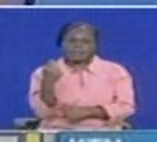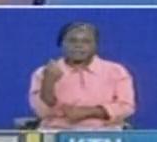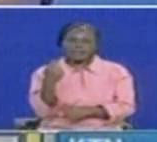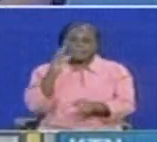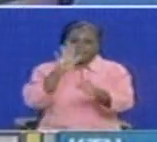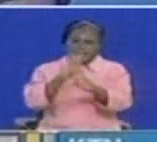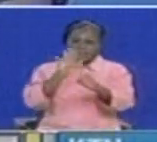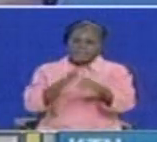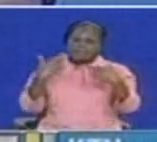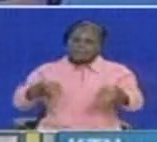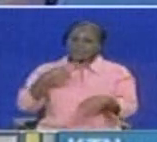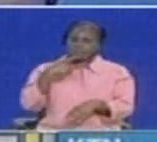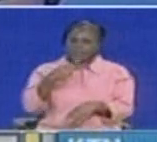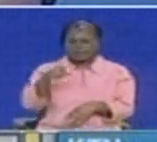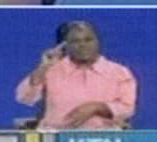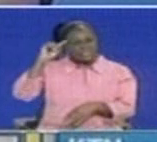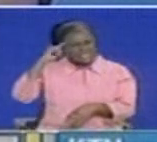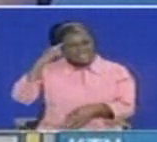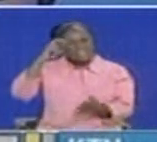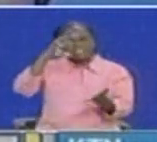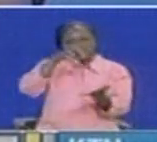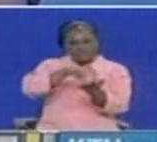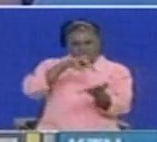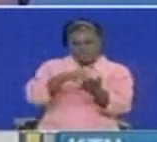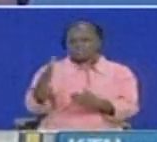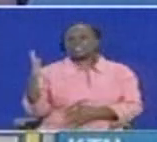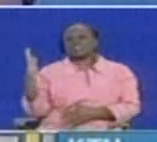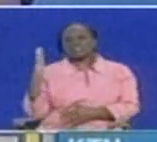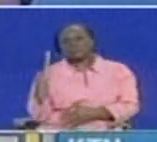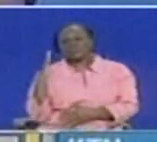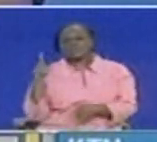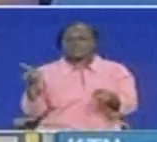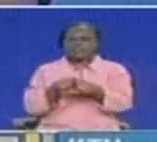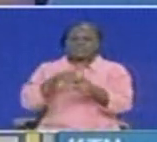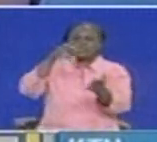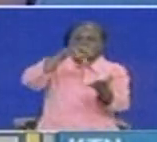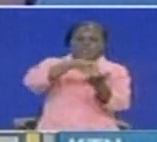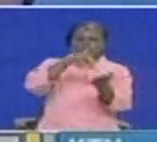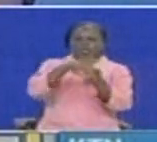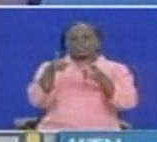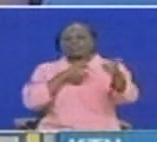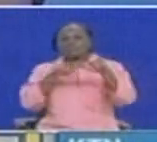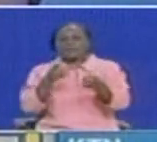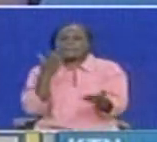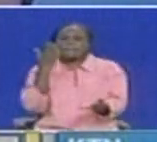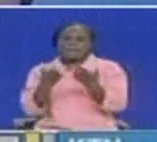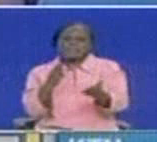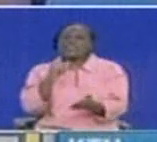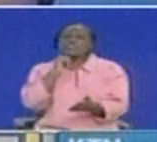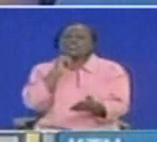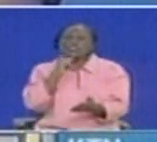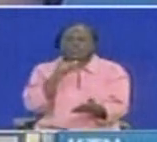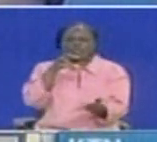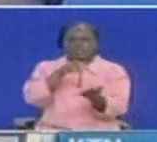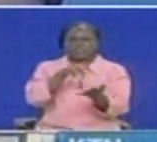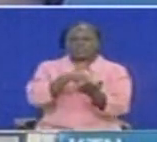a lot of people may say that considering the situation we have with security and the state of tourism, that maybe it's not such a situation